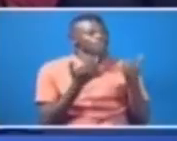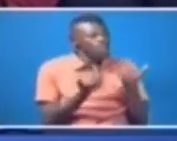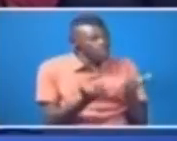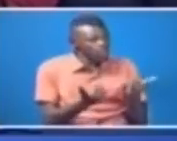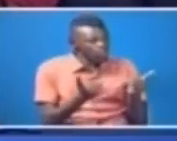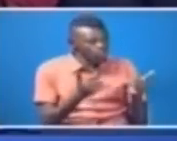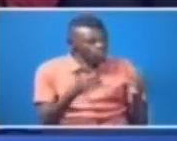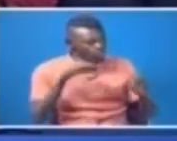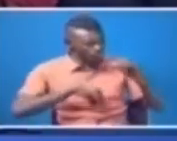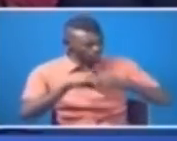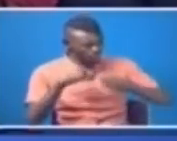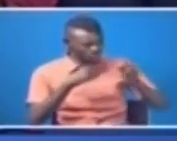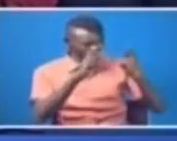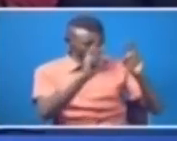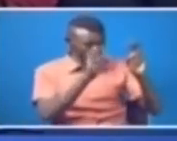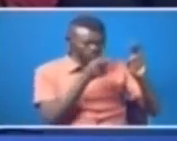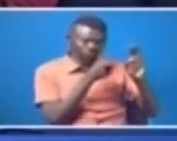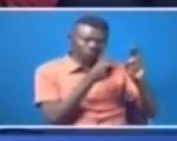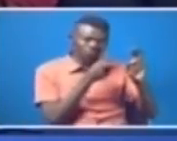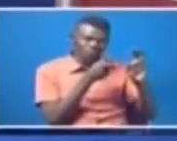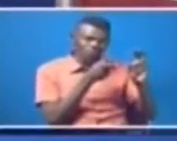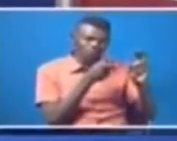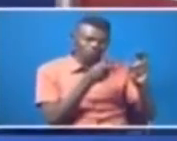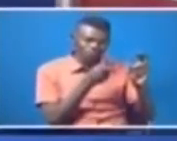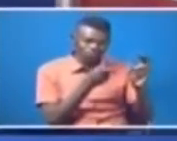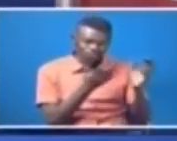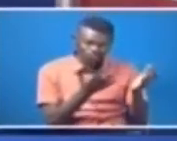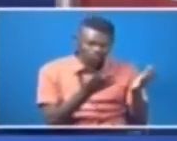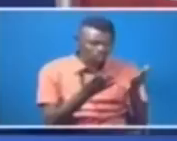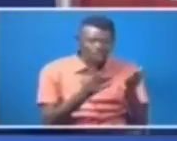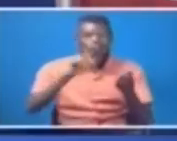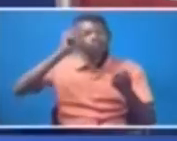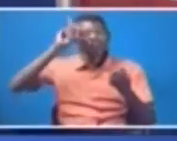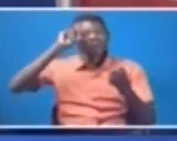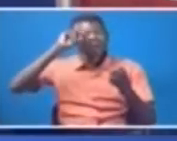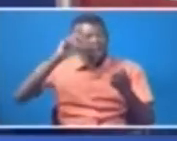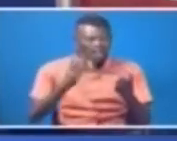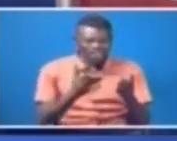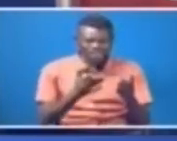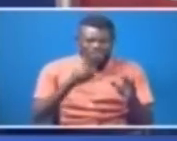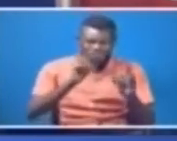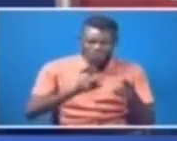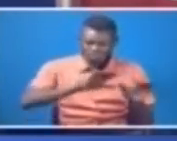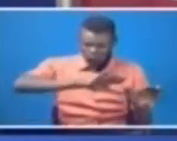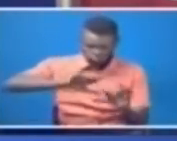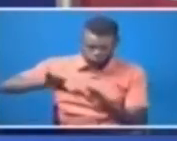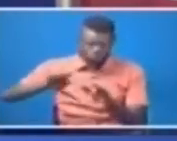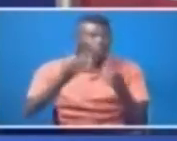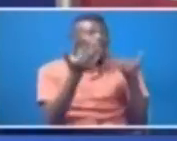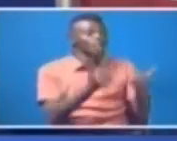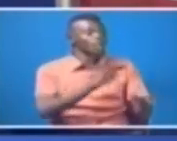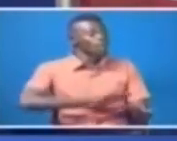around the corruption narrative, is to separate the conjecture from the fact. I think why we are now in an environment